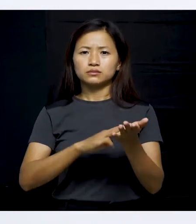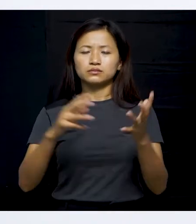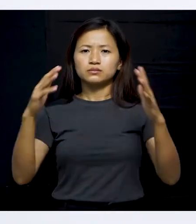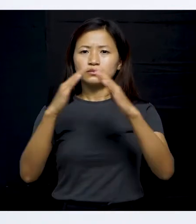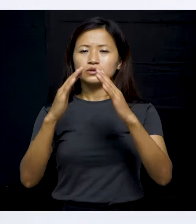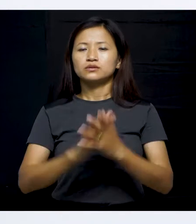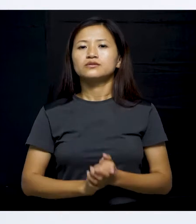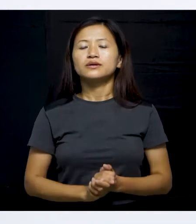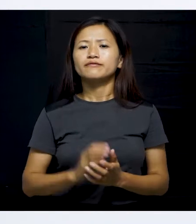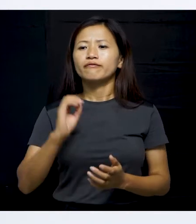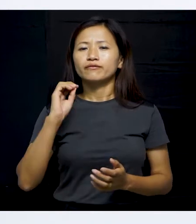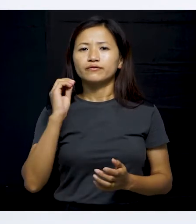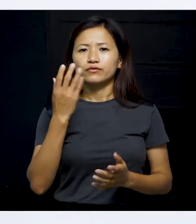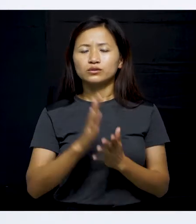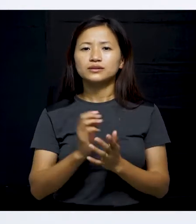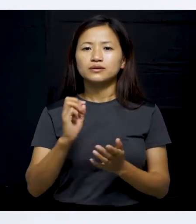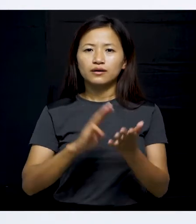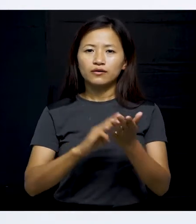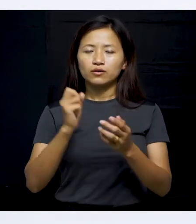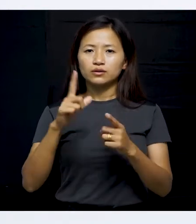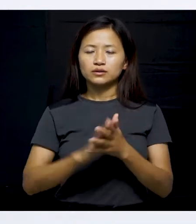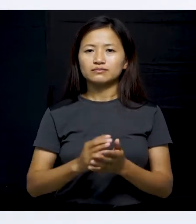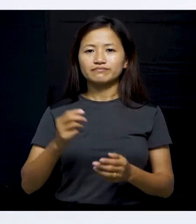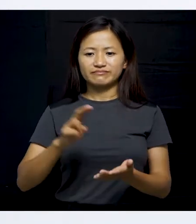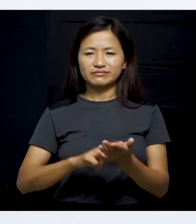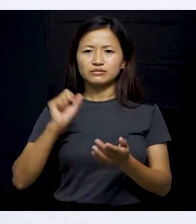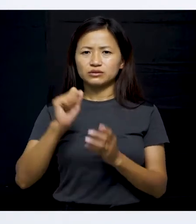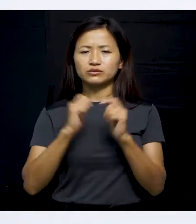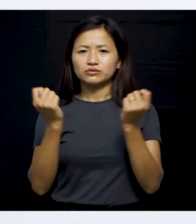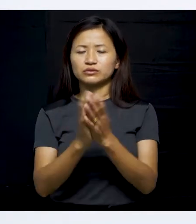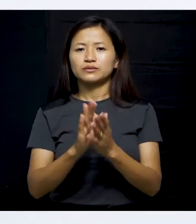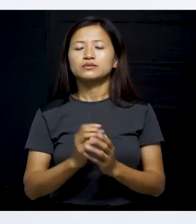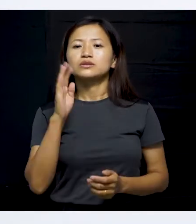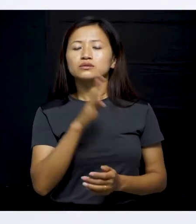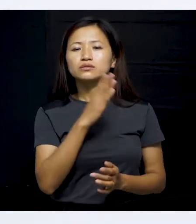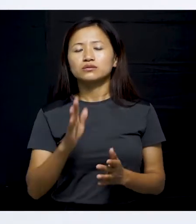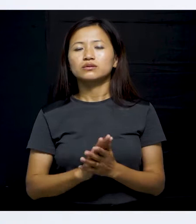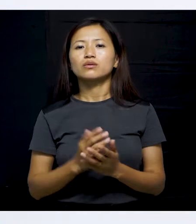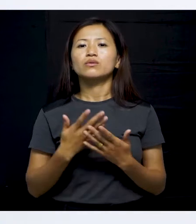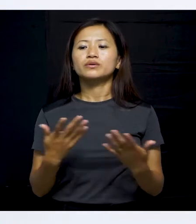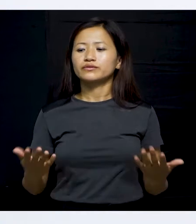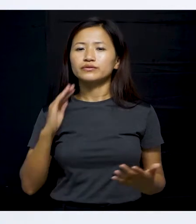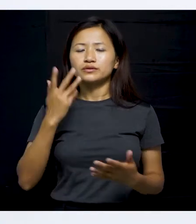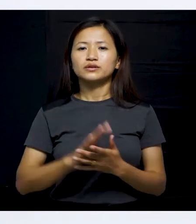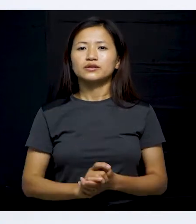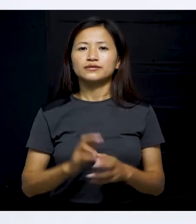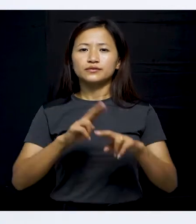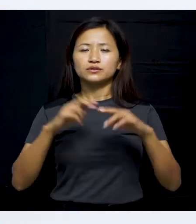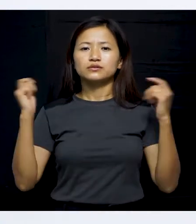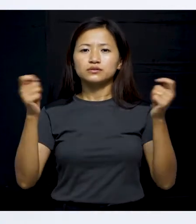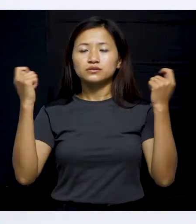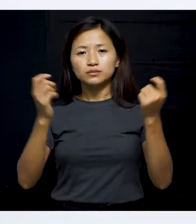example, the folk songs are taught, and then they used to learn it from there. So whenever they have these festivals or